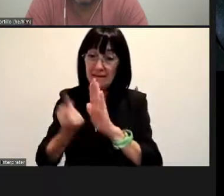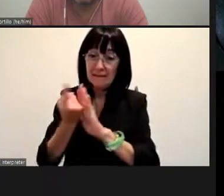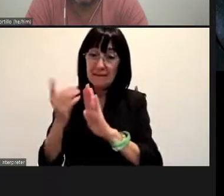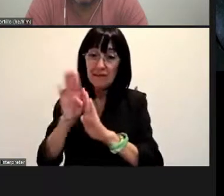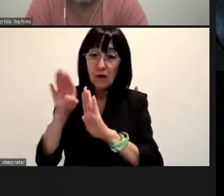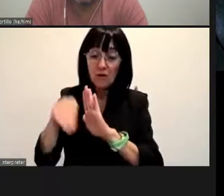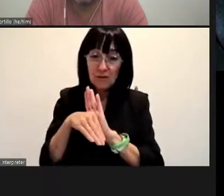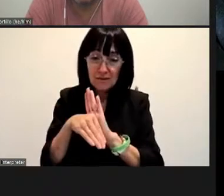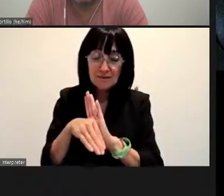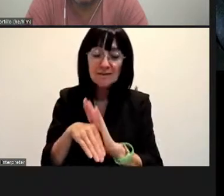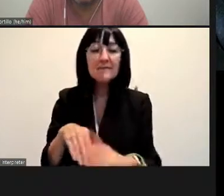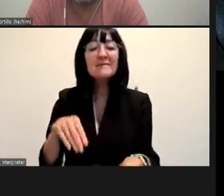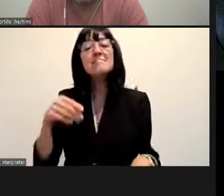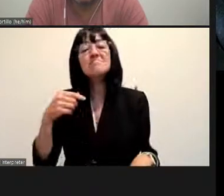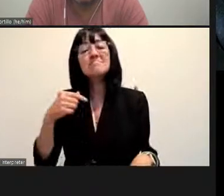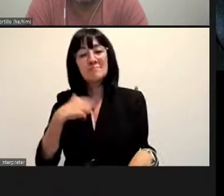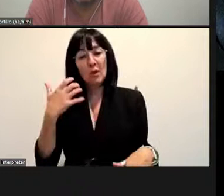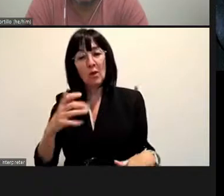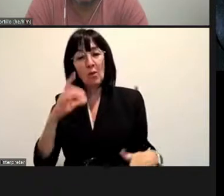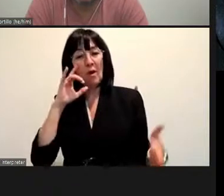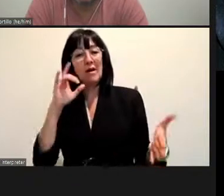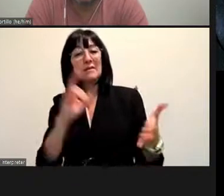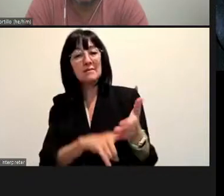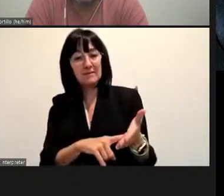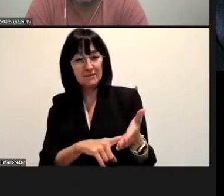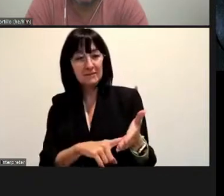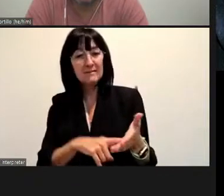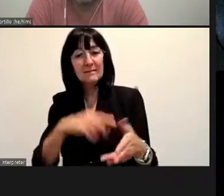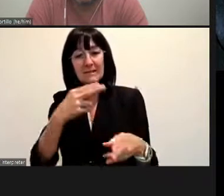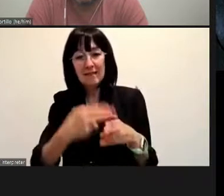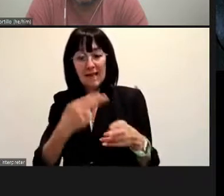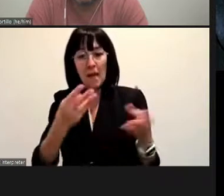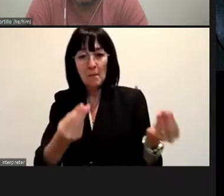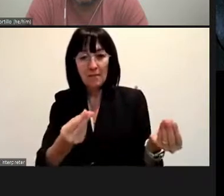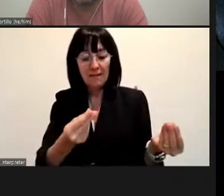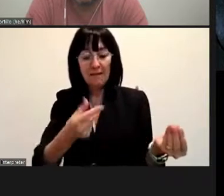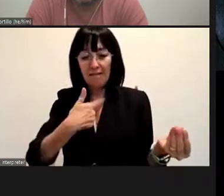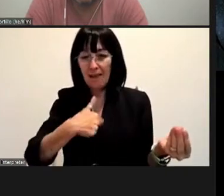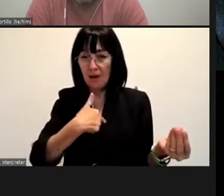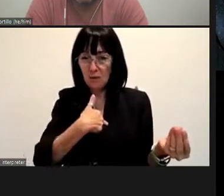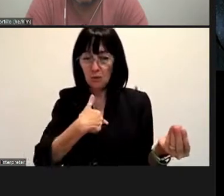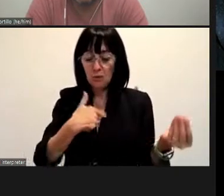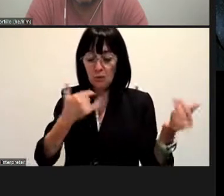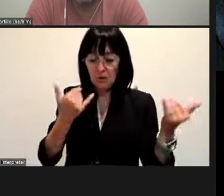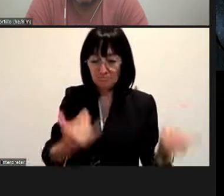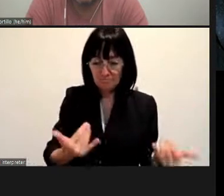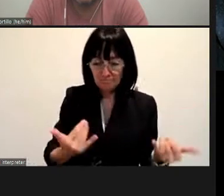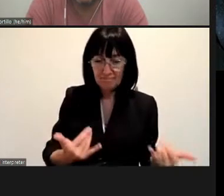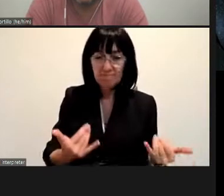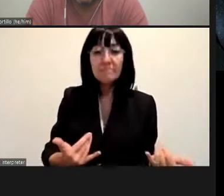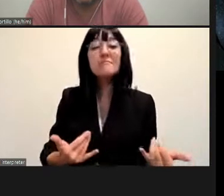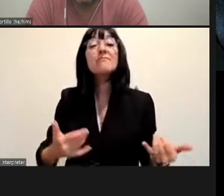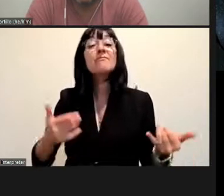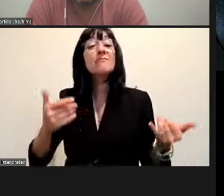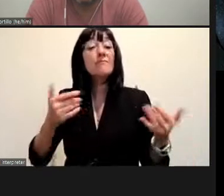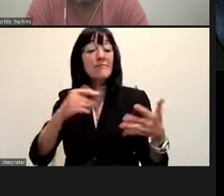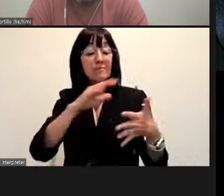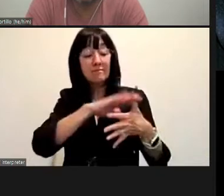land acknowledgement. We named the moment that we are in. We went through introductions and checking